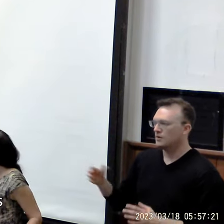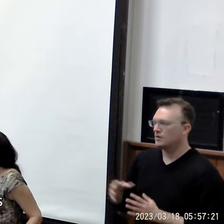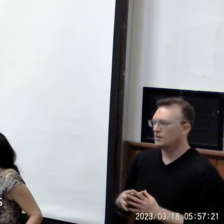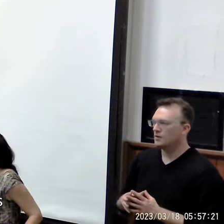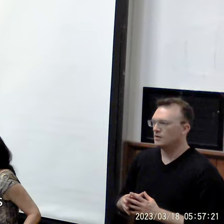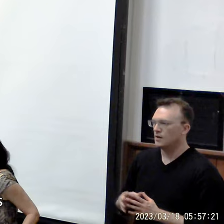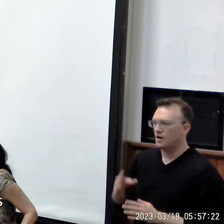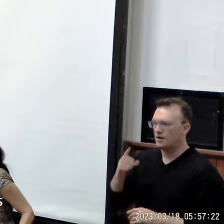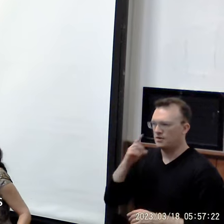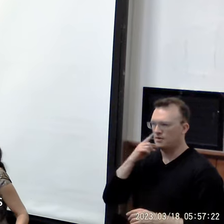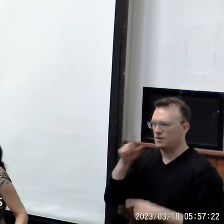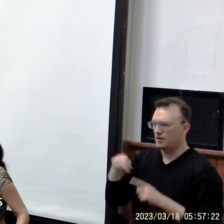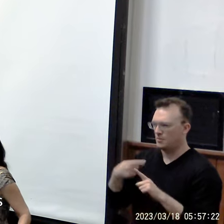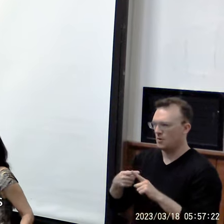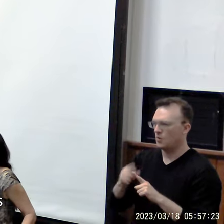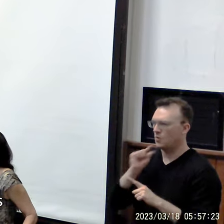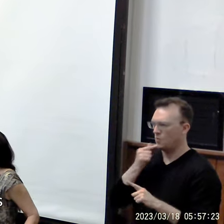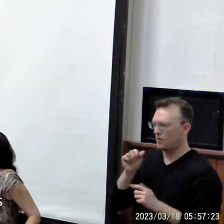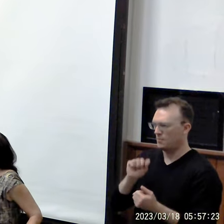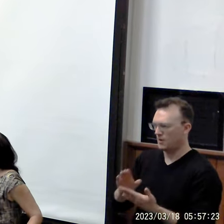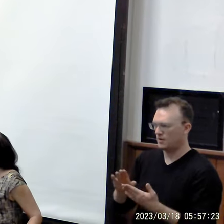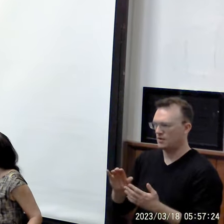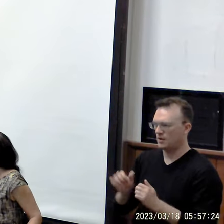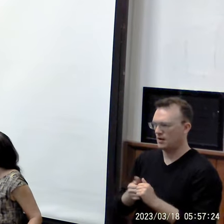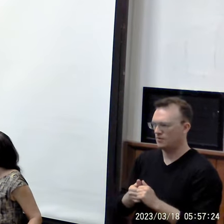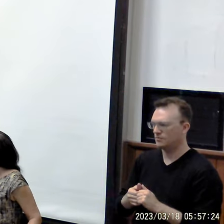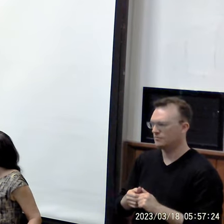I think about queer methods as